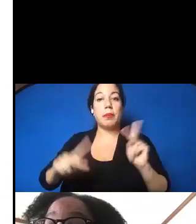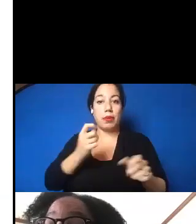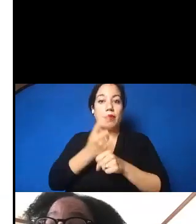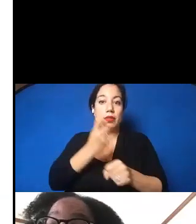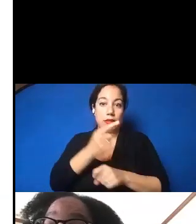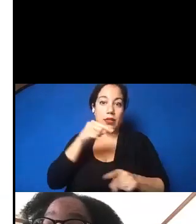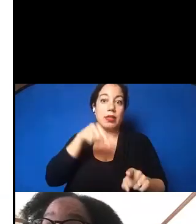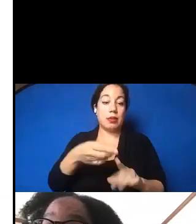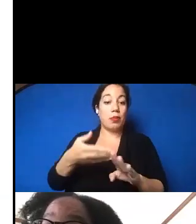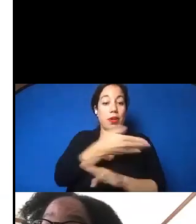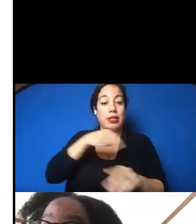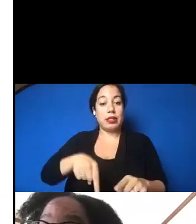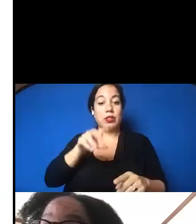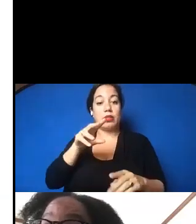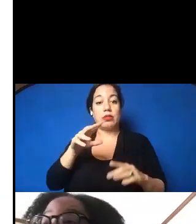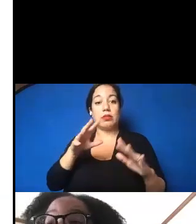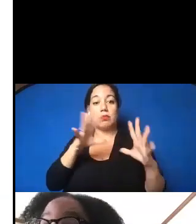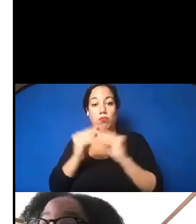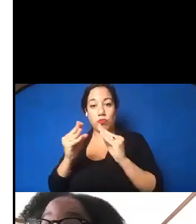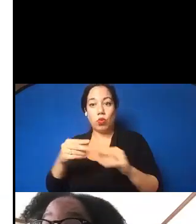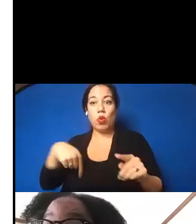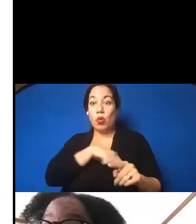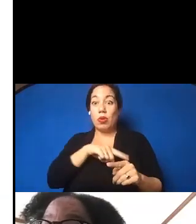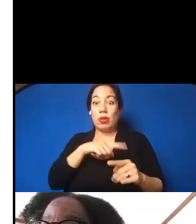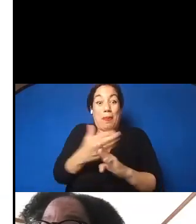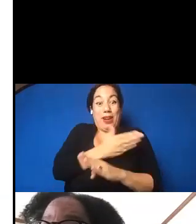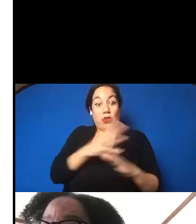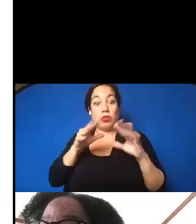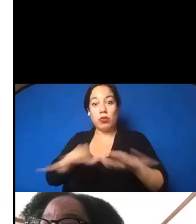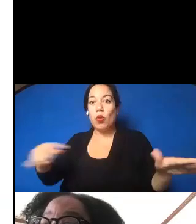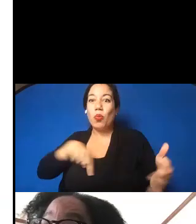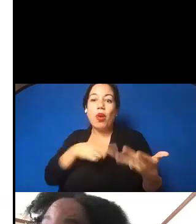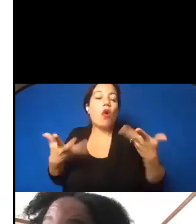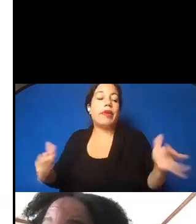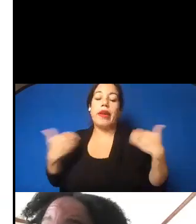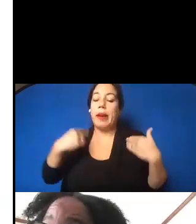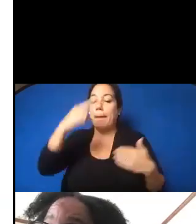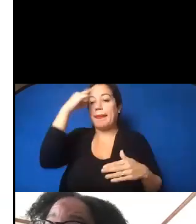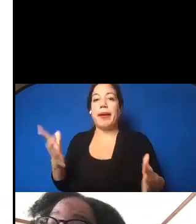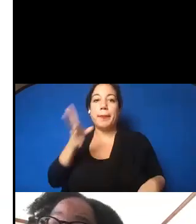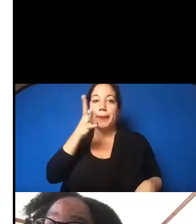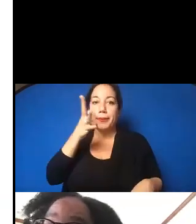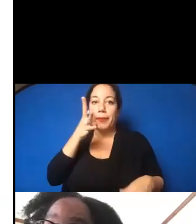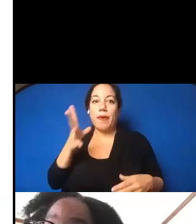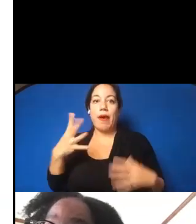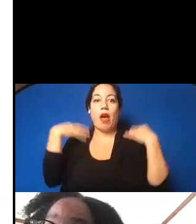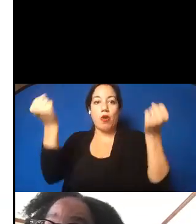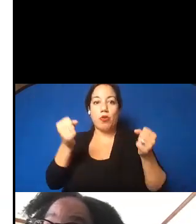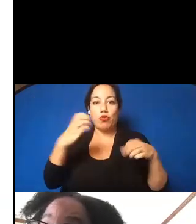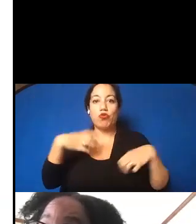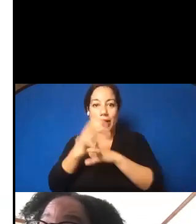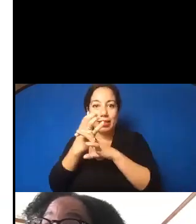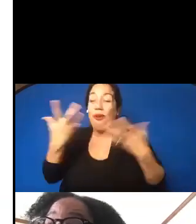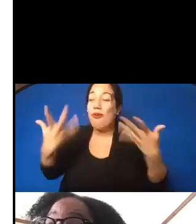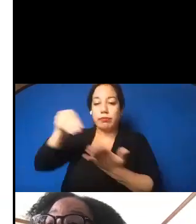that prior to the emergence of COVID-19, we already were in the midst of a Black maternal health crisis, which had been well documented. And